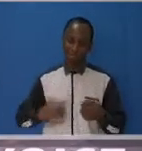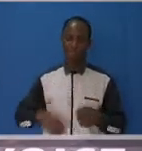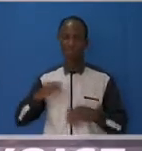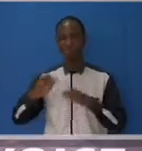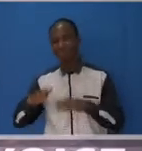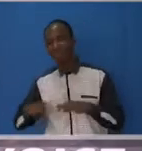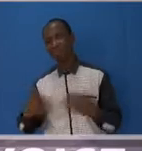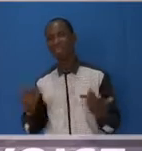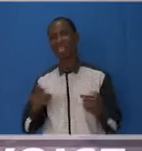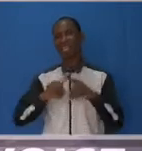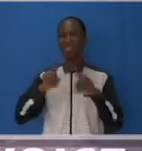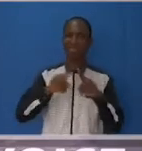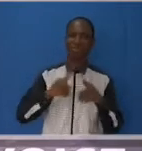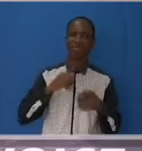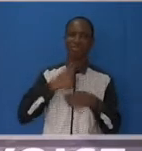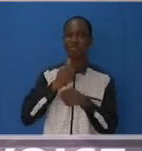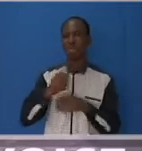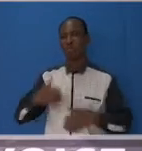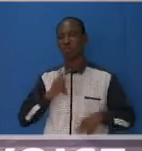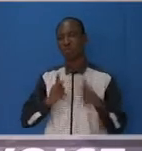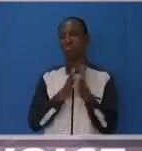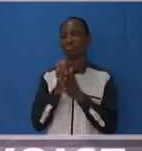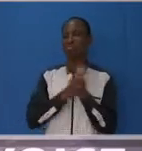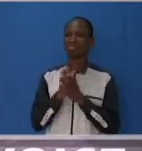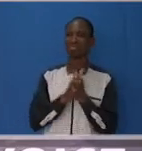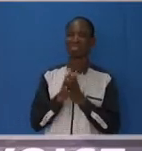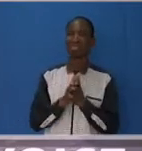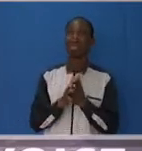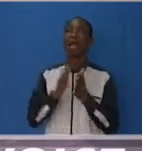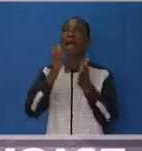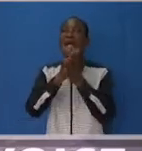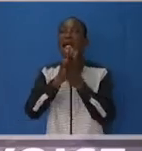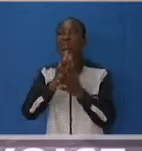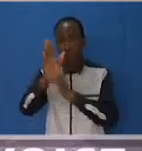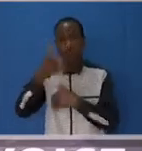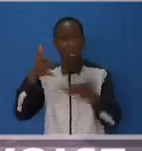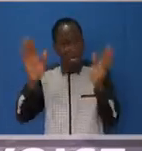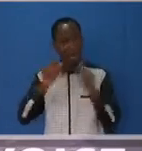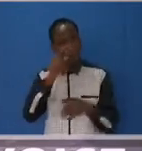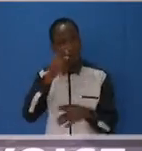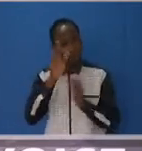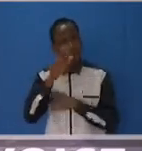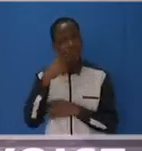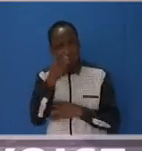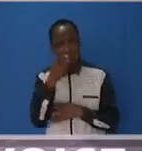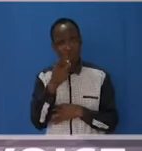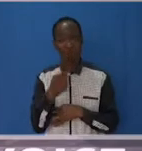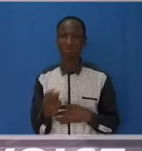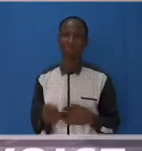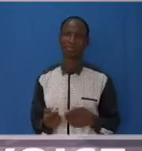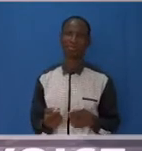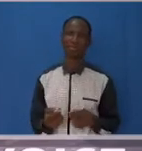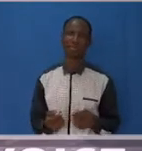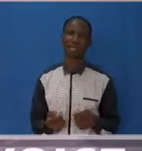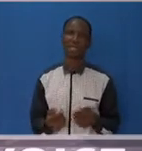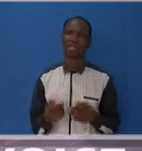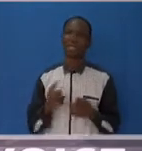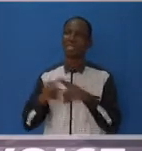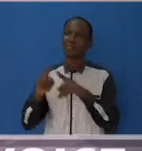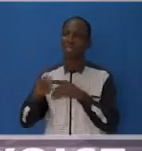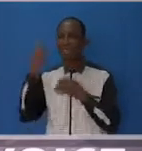eba aso no mu se ebeje mrantye a yankopon na ahye wo sa onhye wo sa enti ne amude ba nso no mu